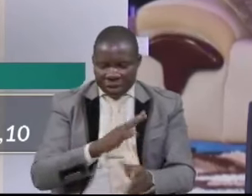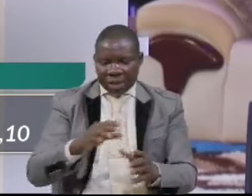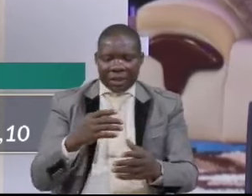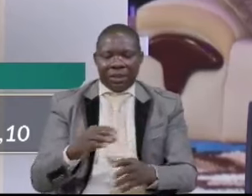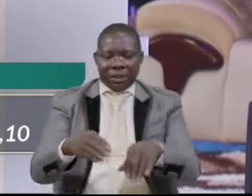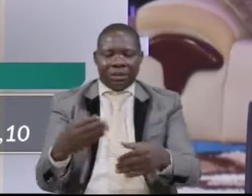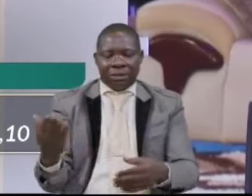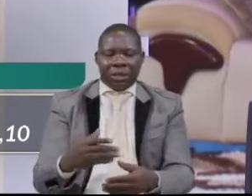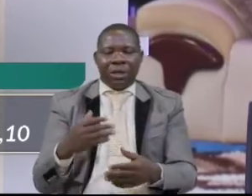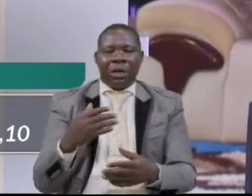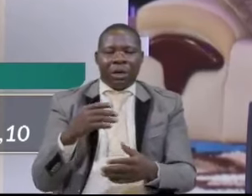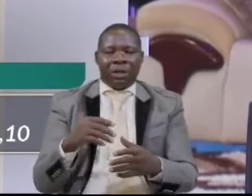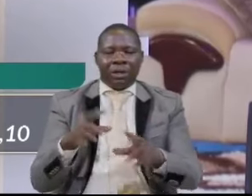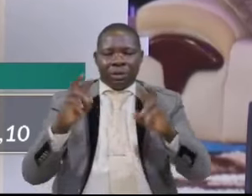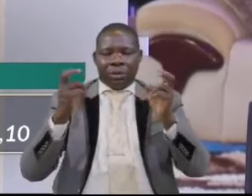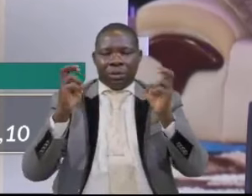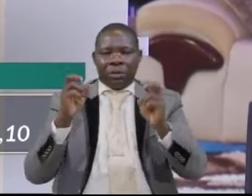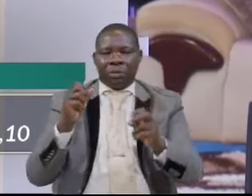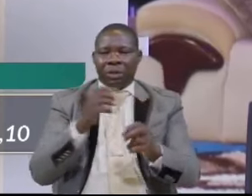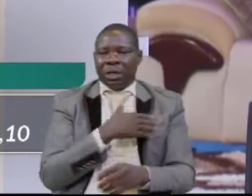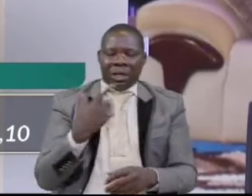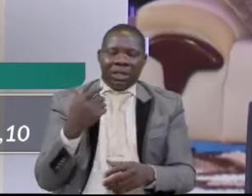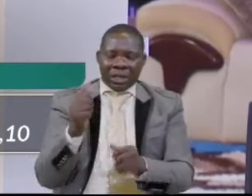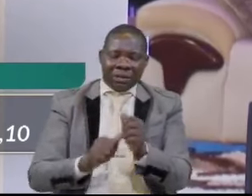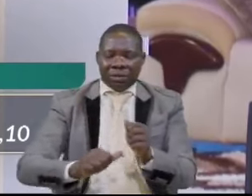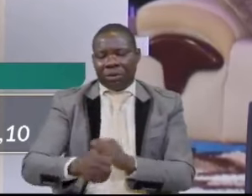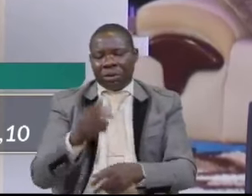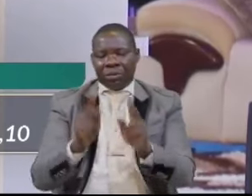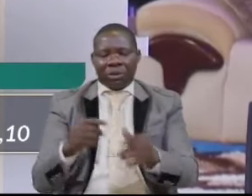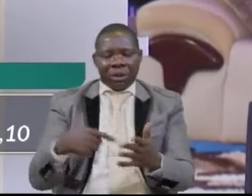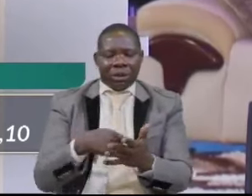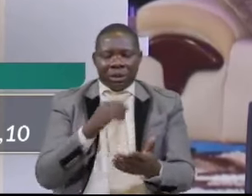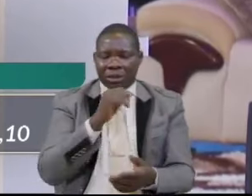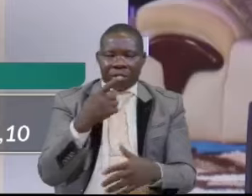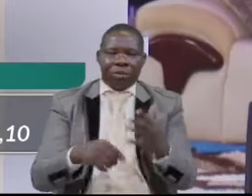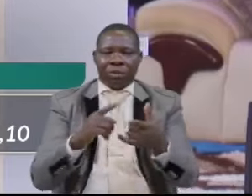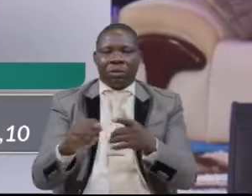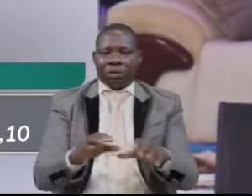them, every other person, this is what you do. He had the wisdom. He was